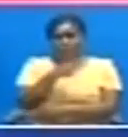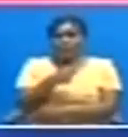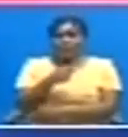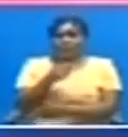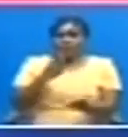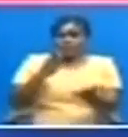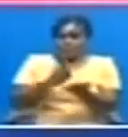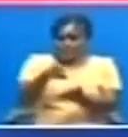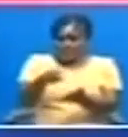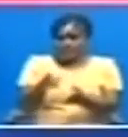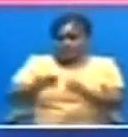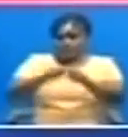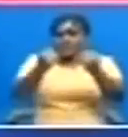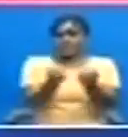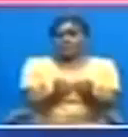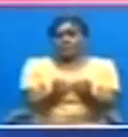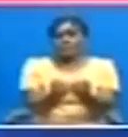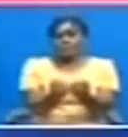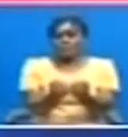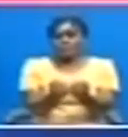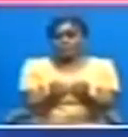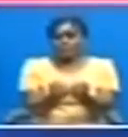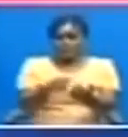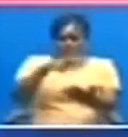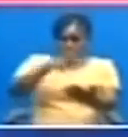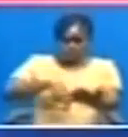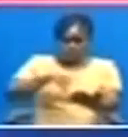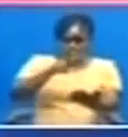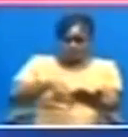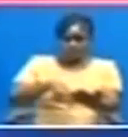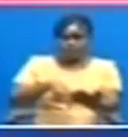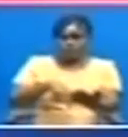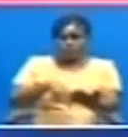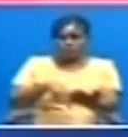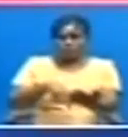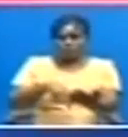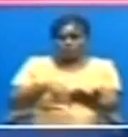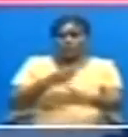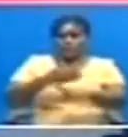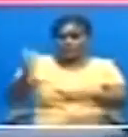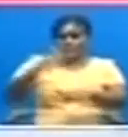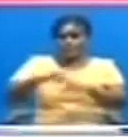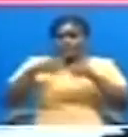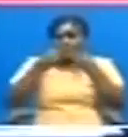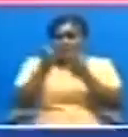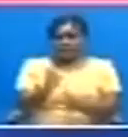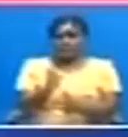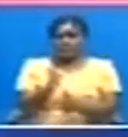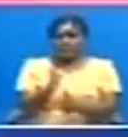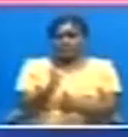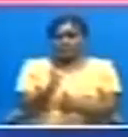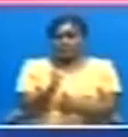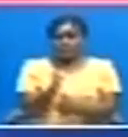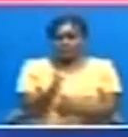kuhakiki huo mfumo wa kuskani matokeo na kuyatuma kuhakiki kwa